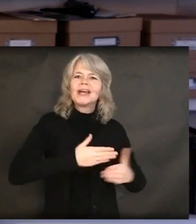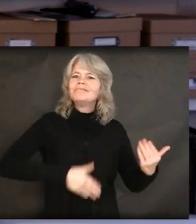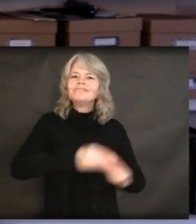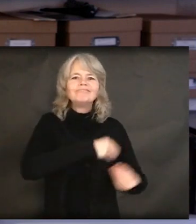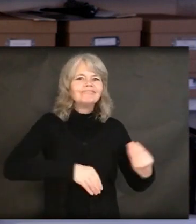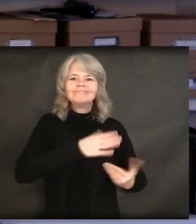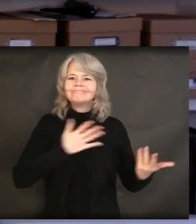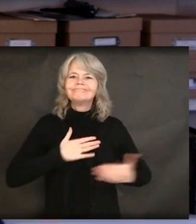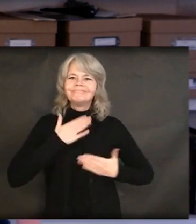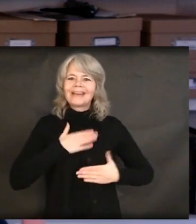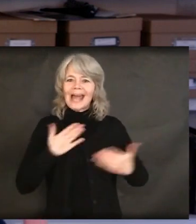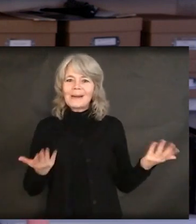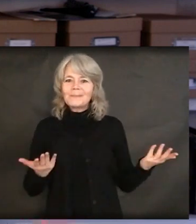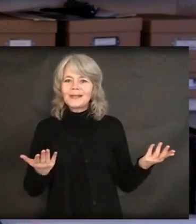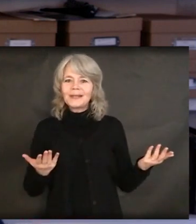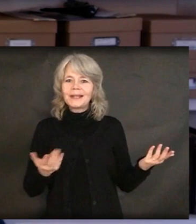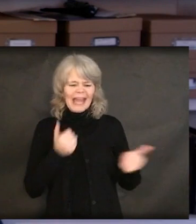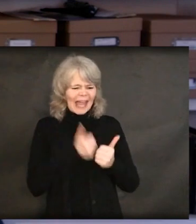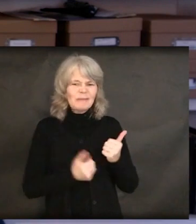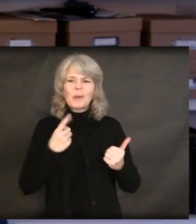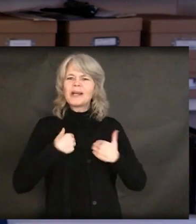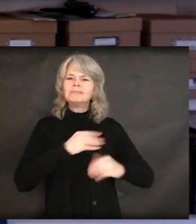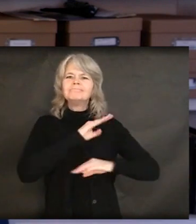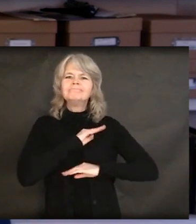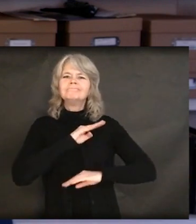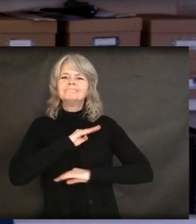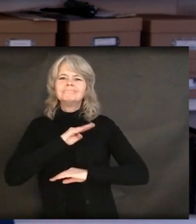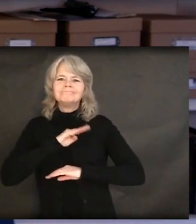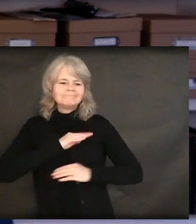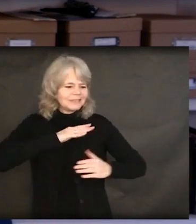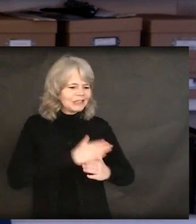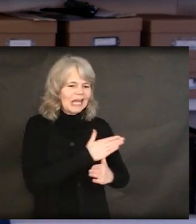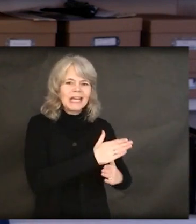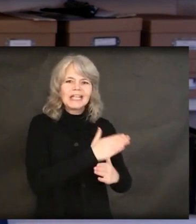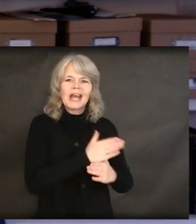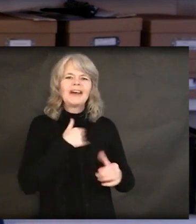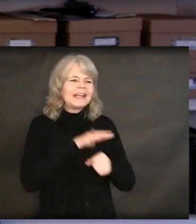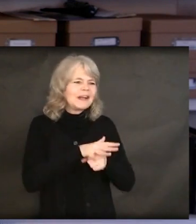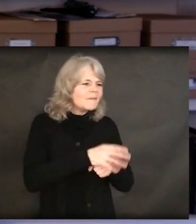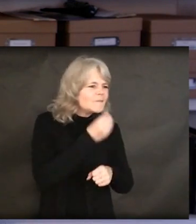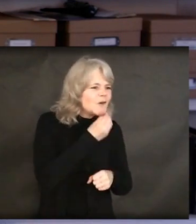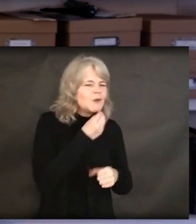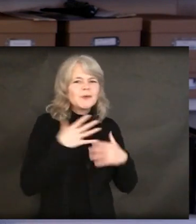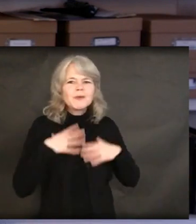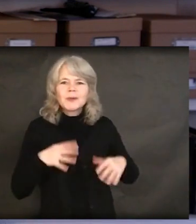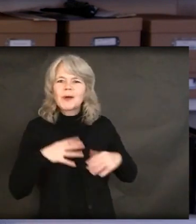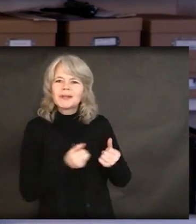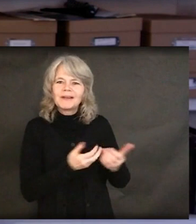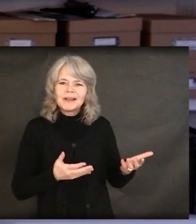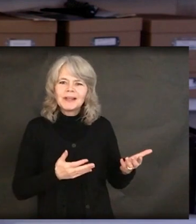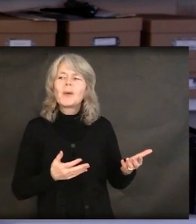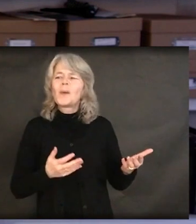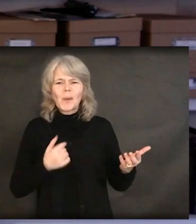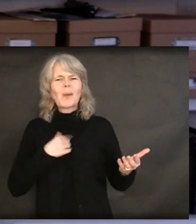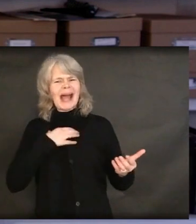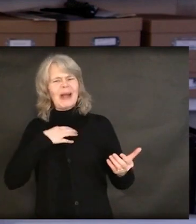community, one in which no one lacks for anything, a community I yearn and hope to be